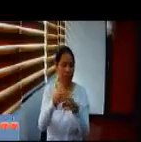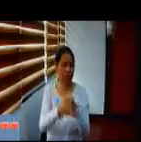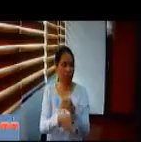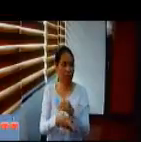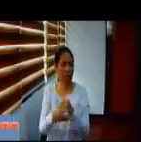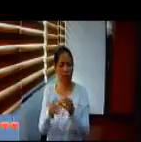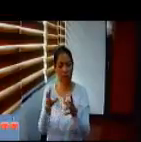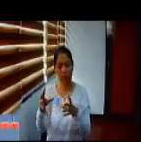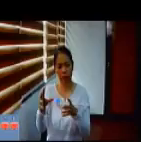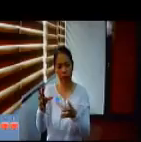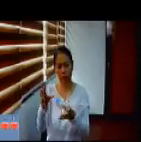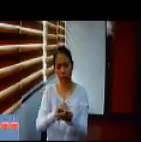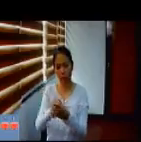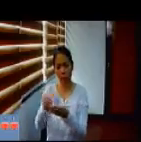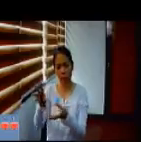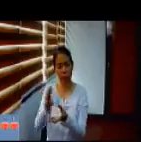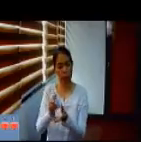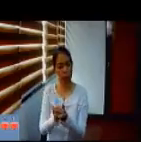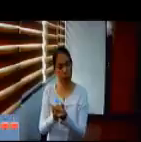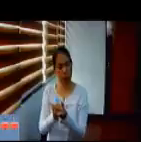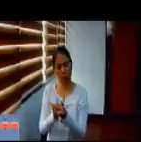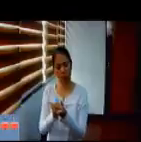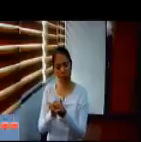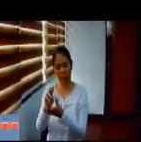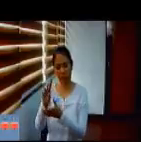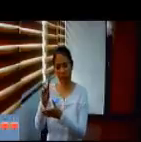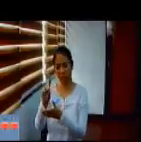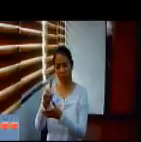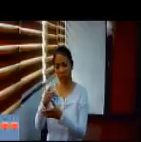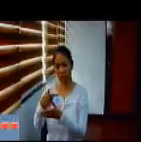country. Next.